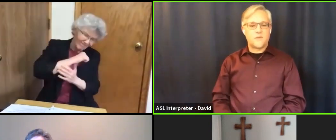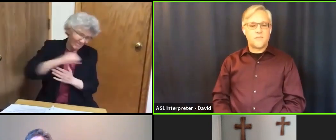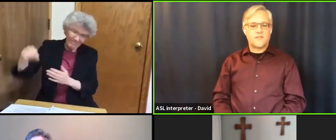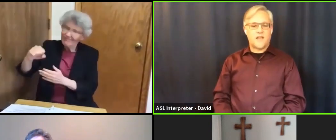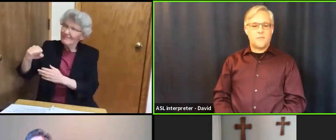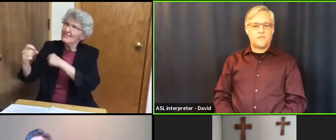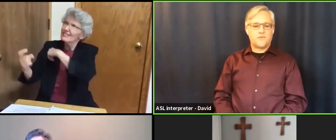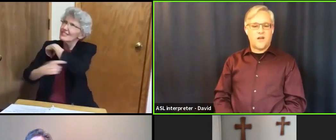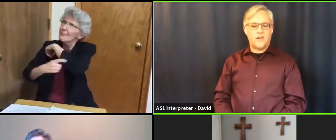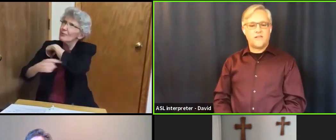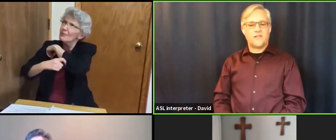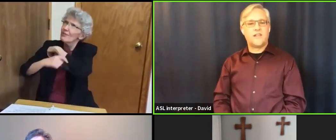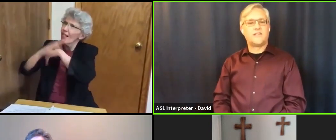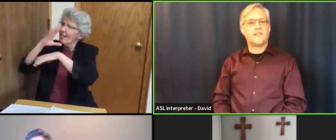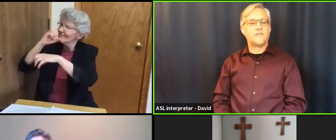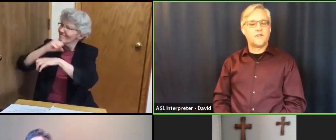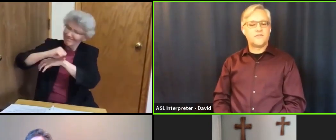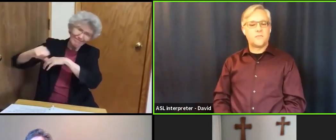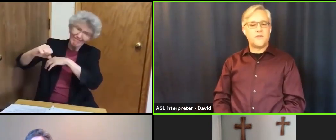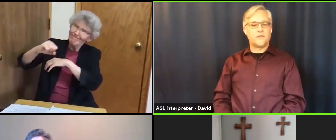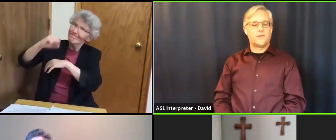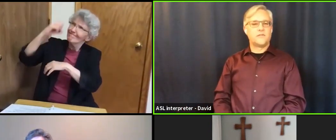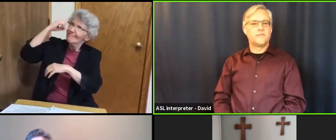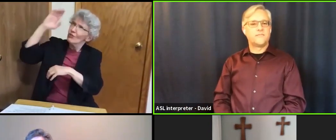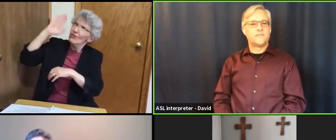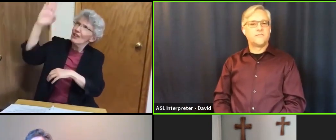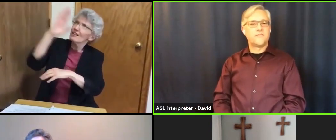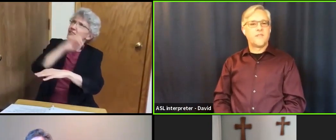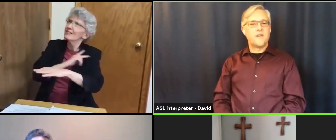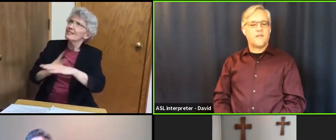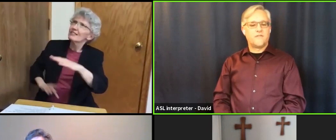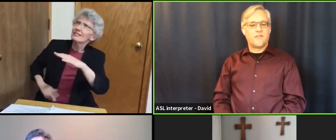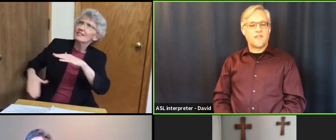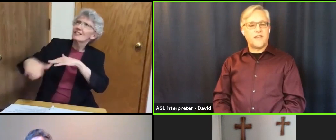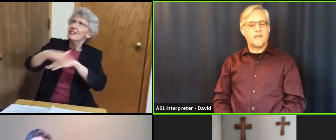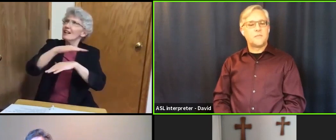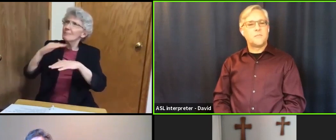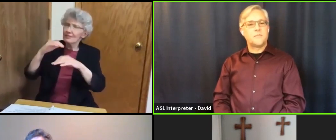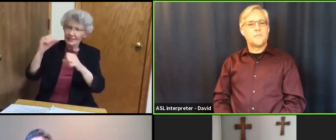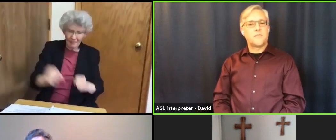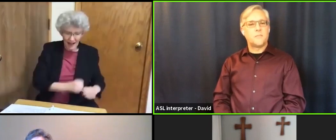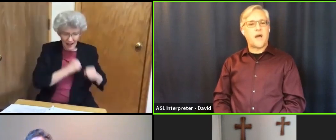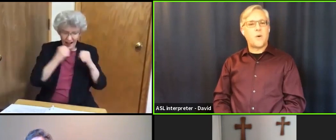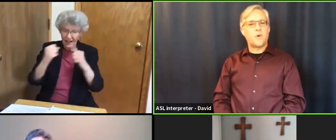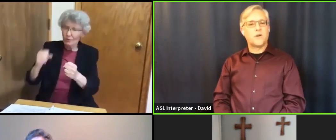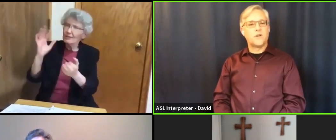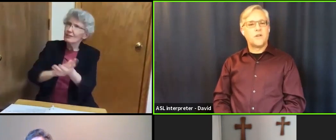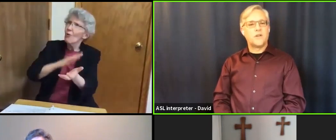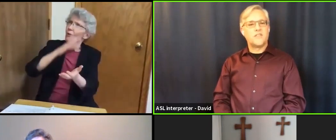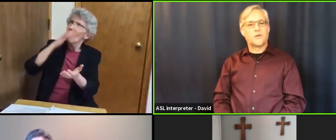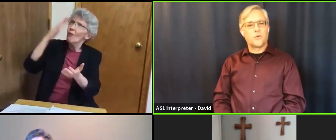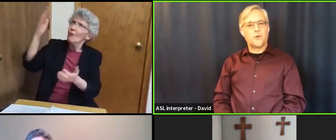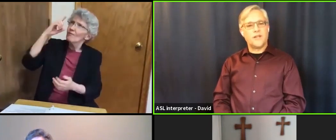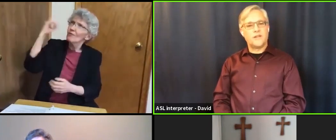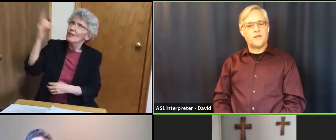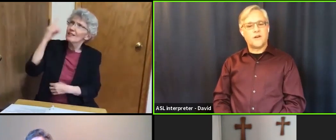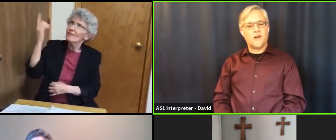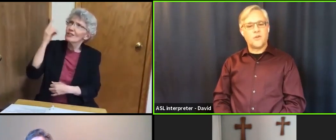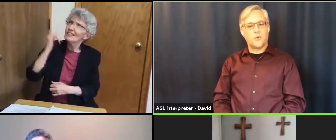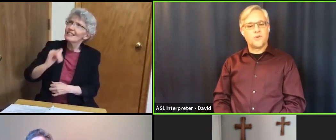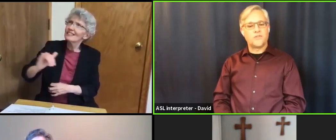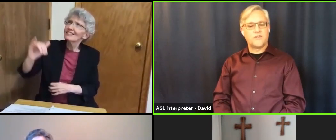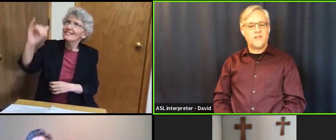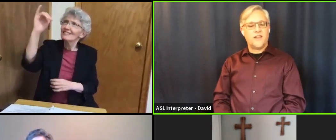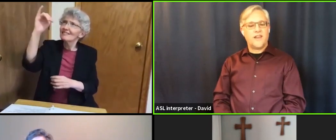Save us from the time of trial, and deliver us from evil. For the kingdom, the power, and the glory